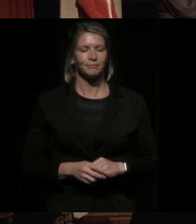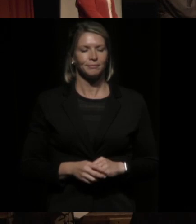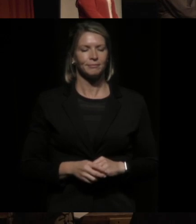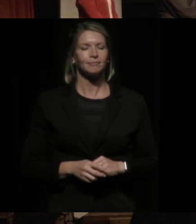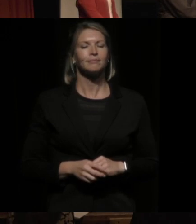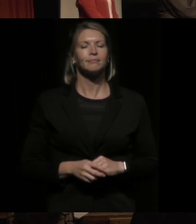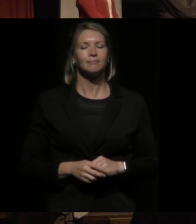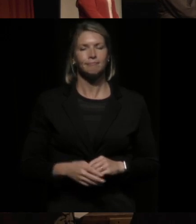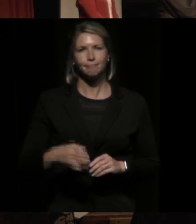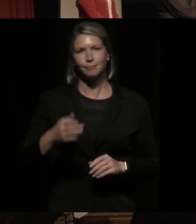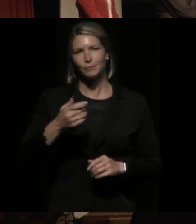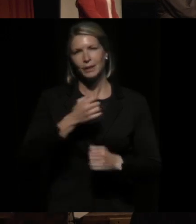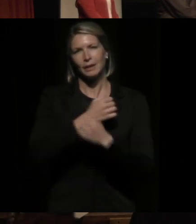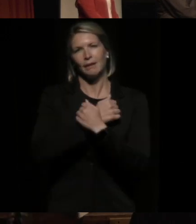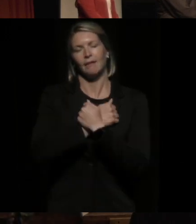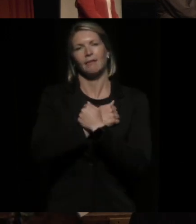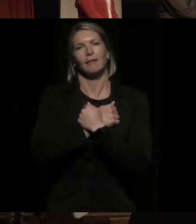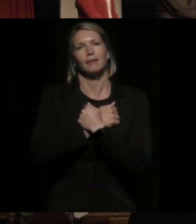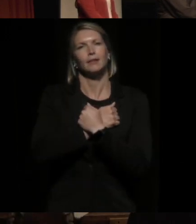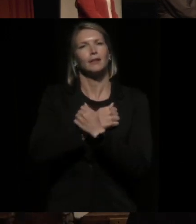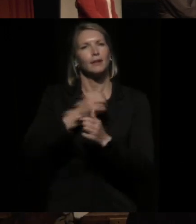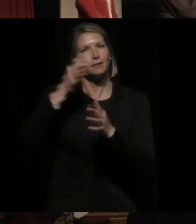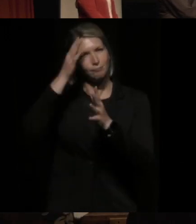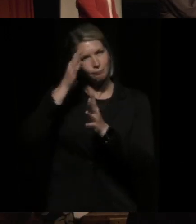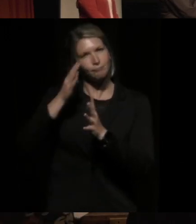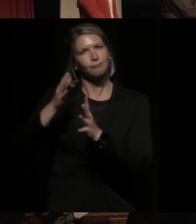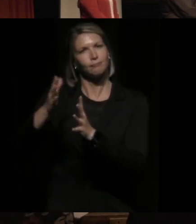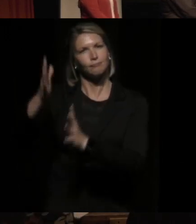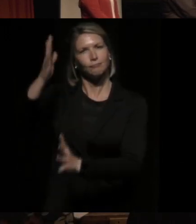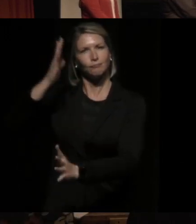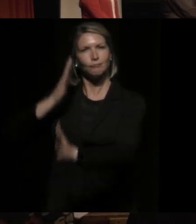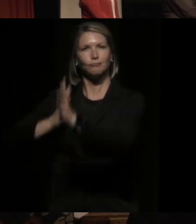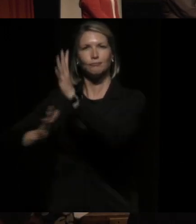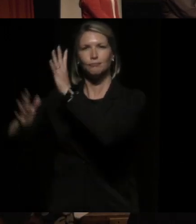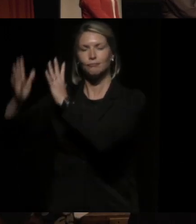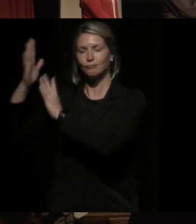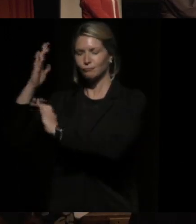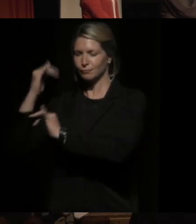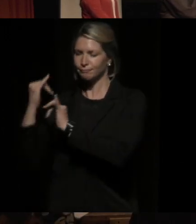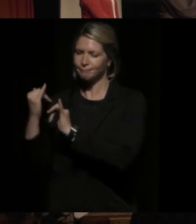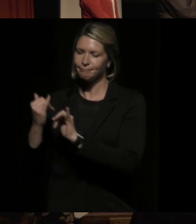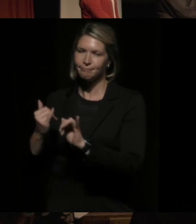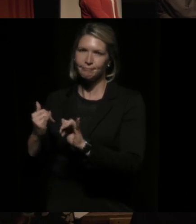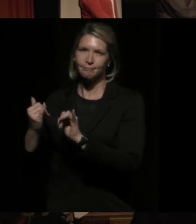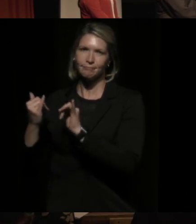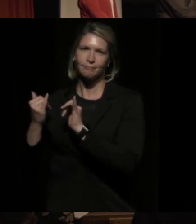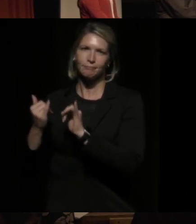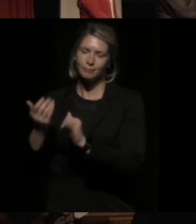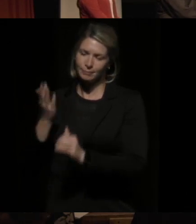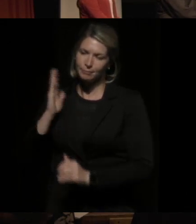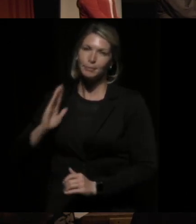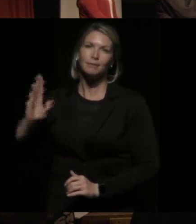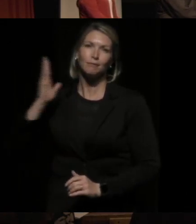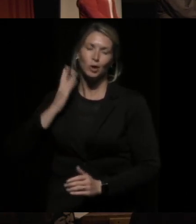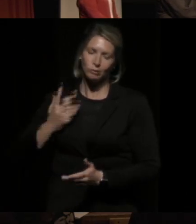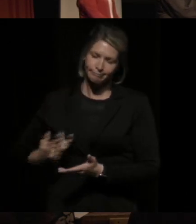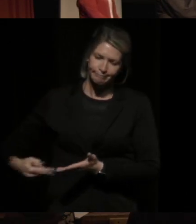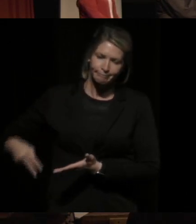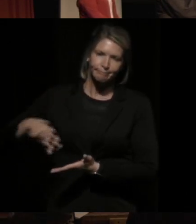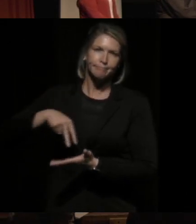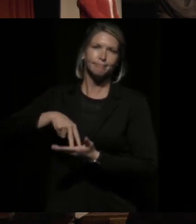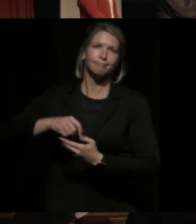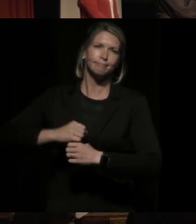land. As loved our fathers, so we love where once